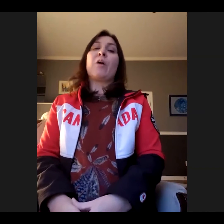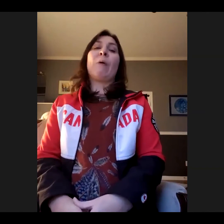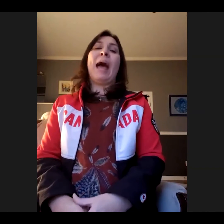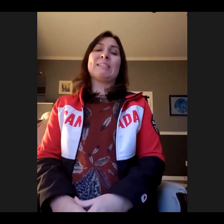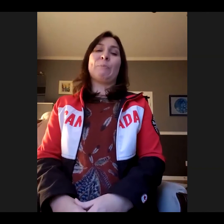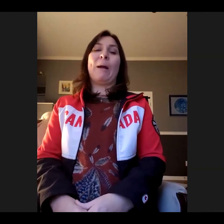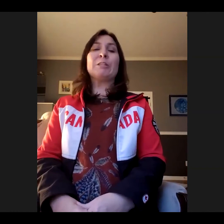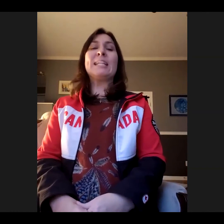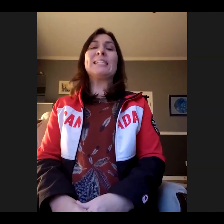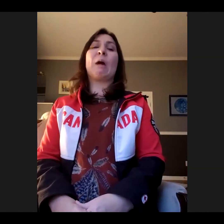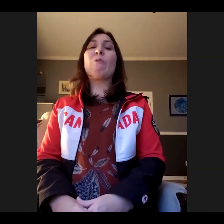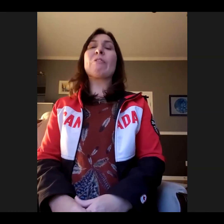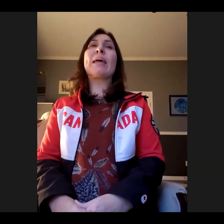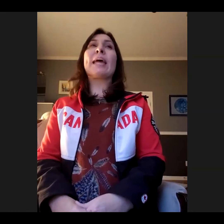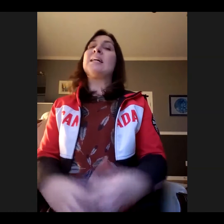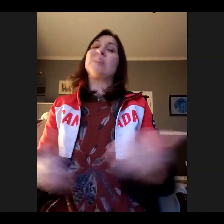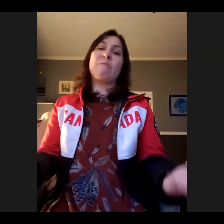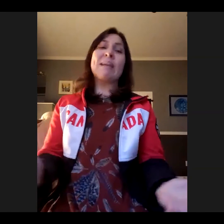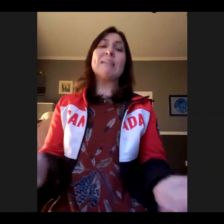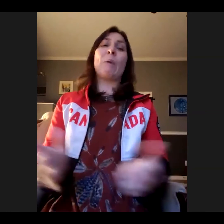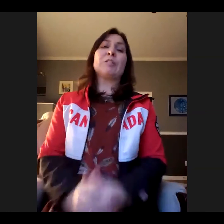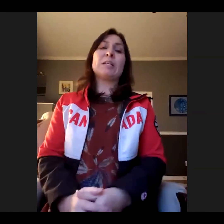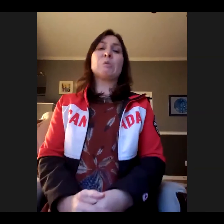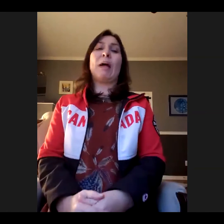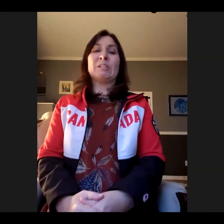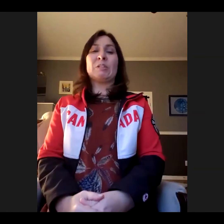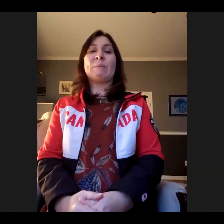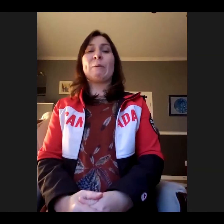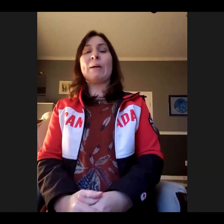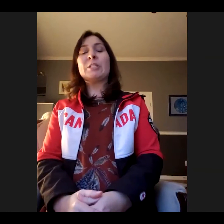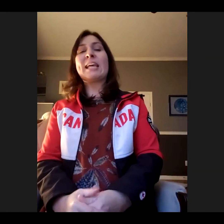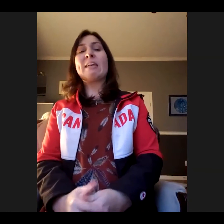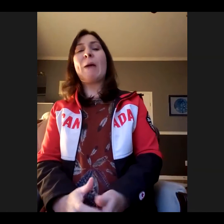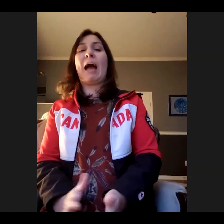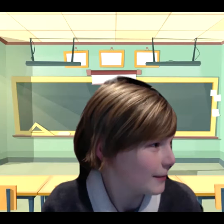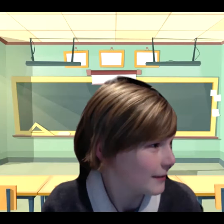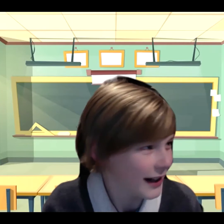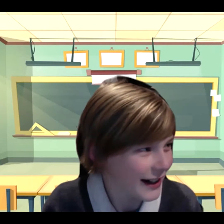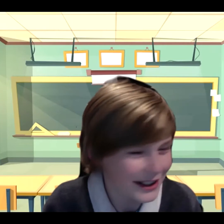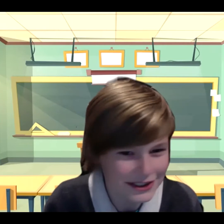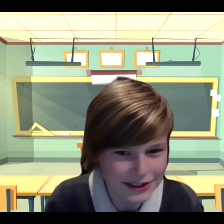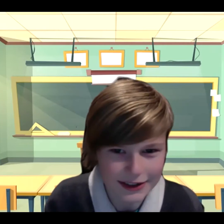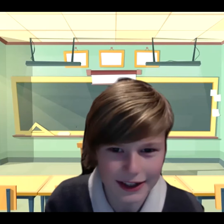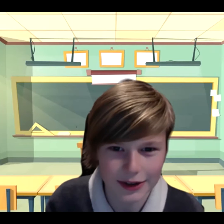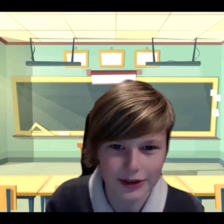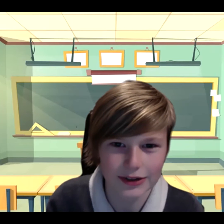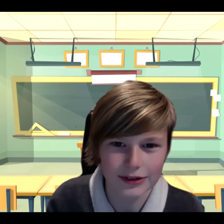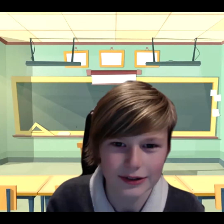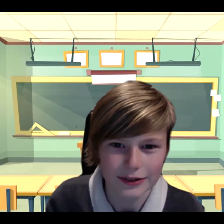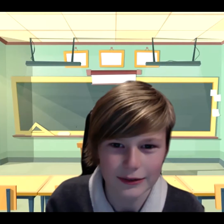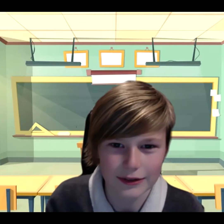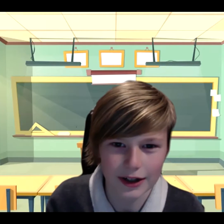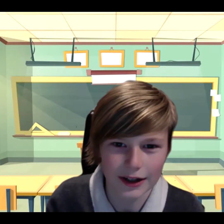who has some questions. And hopefully some of his questions will answer some of the questions that you have. Ashley. Thank you